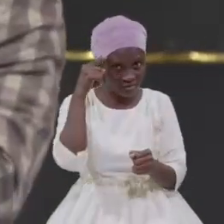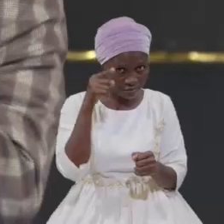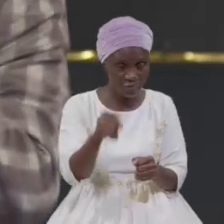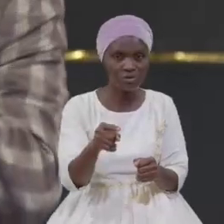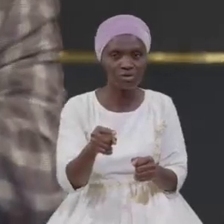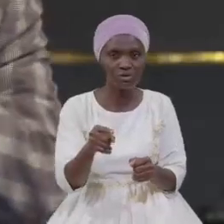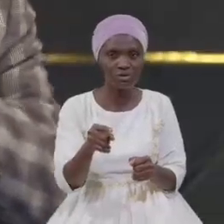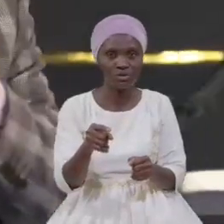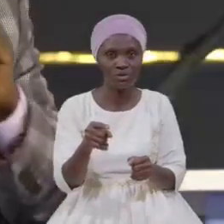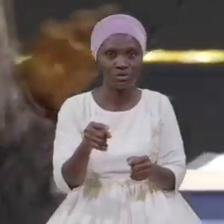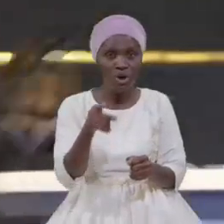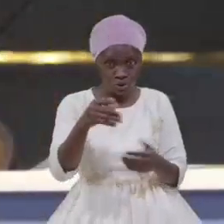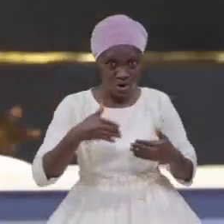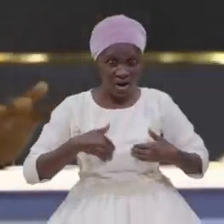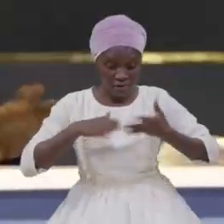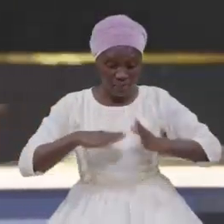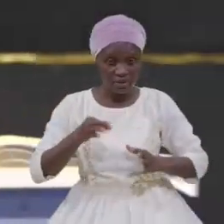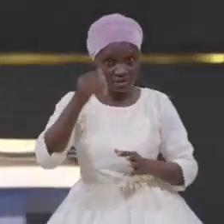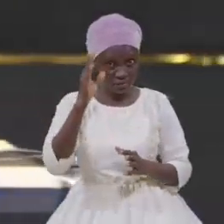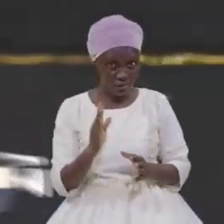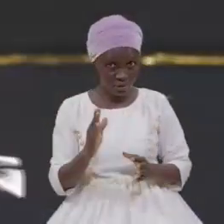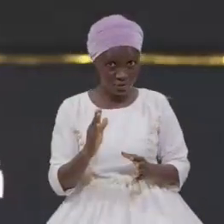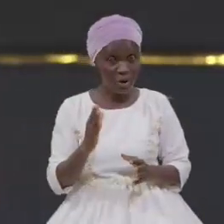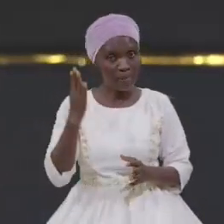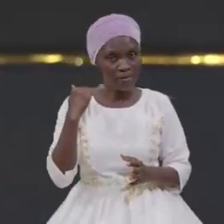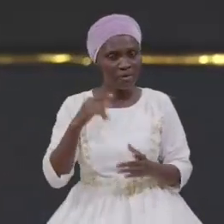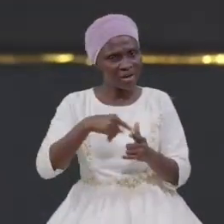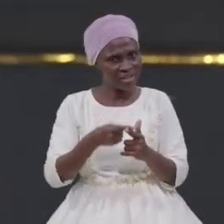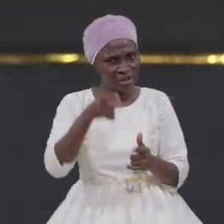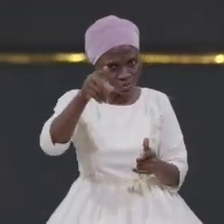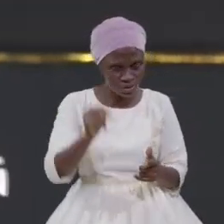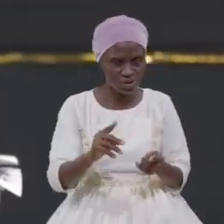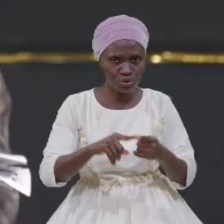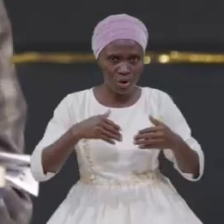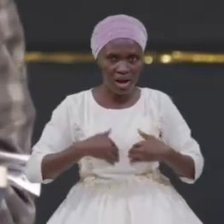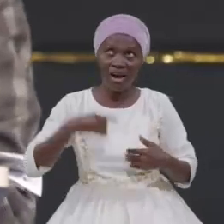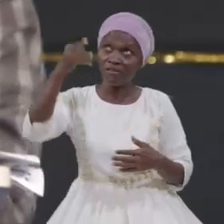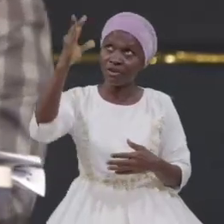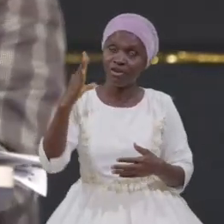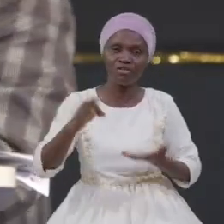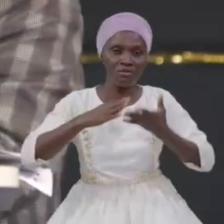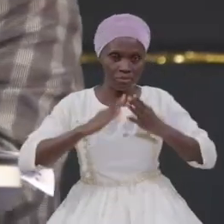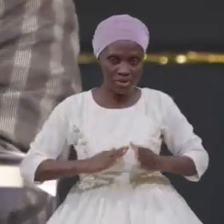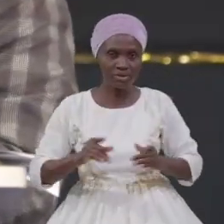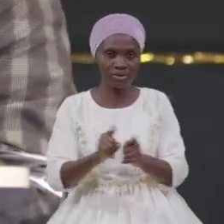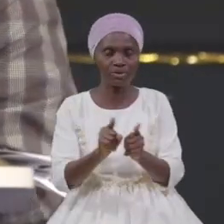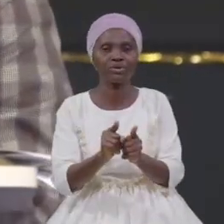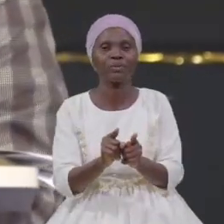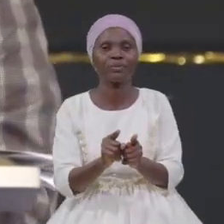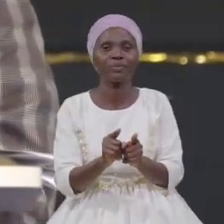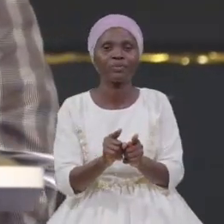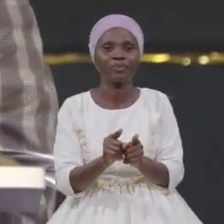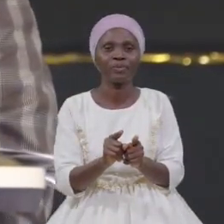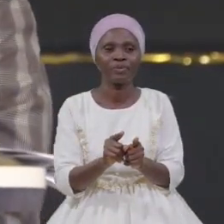the God of peace. I'm looking at Romans chapter 16, verse 20. It